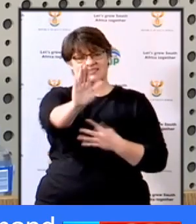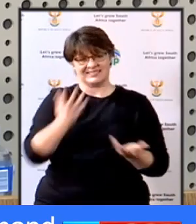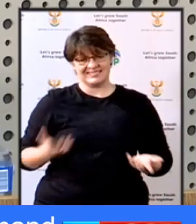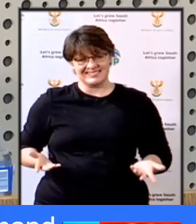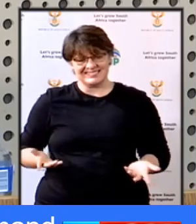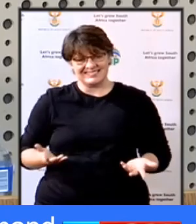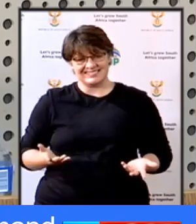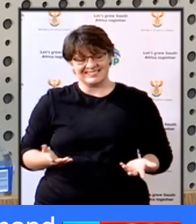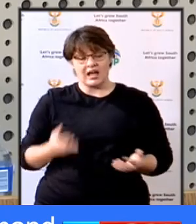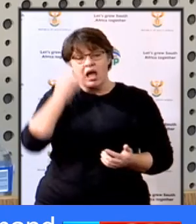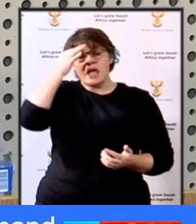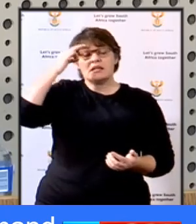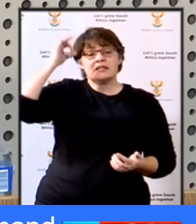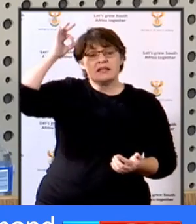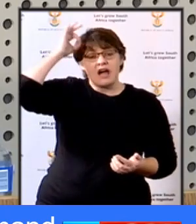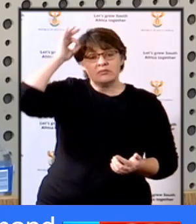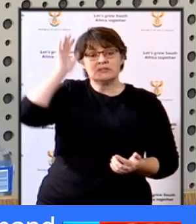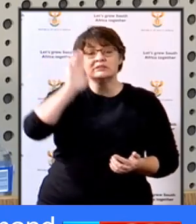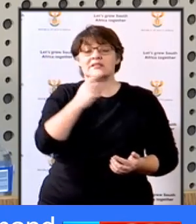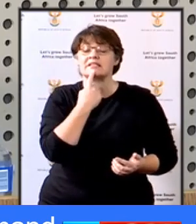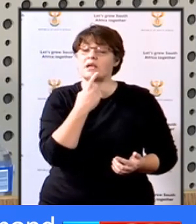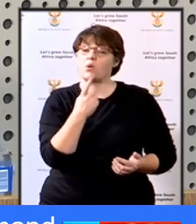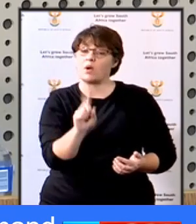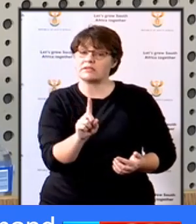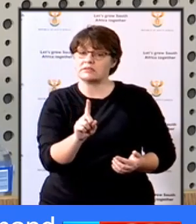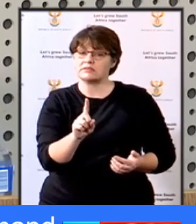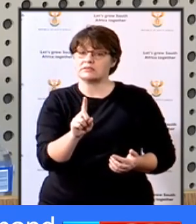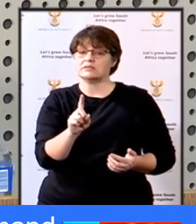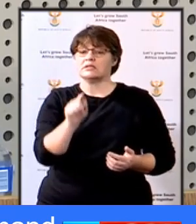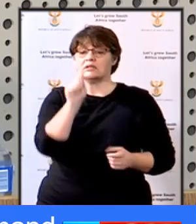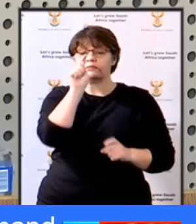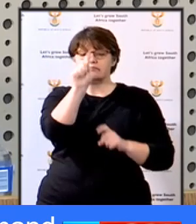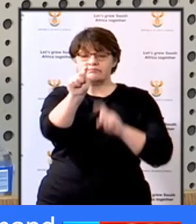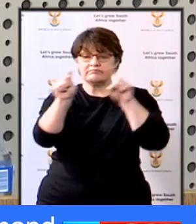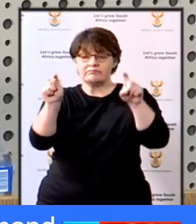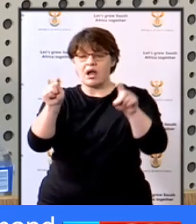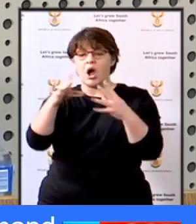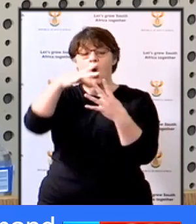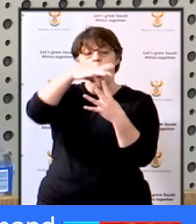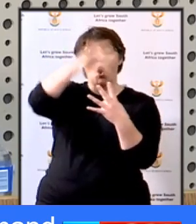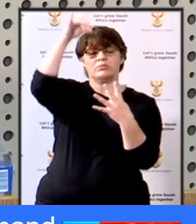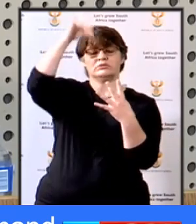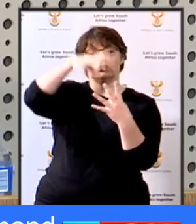The government has just opened an option,